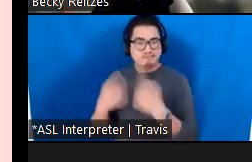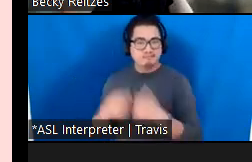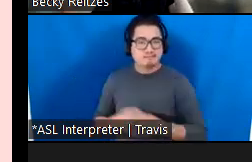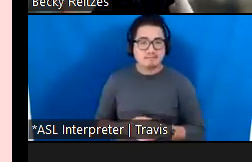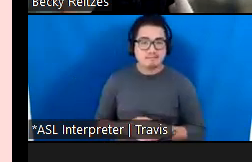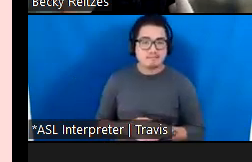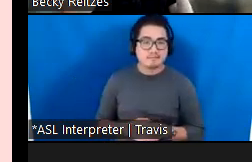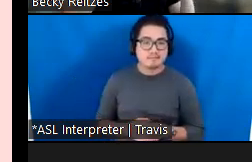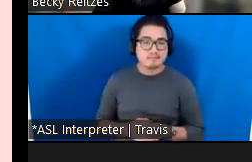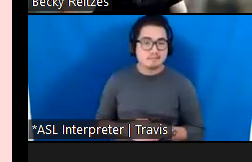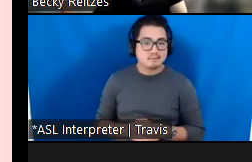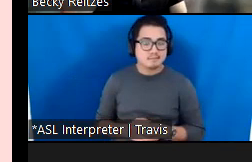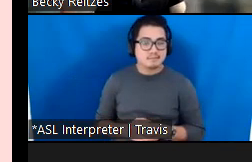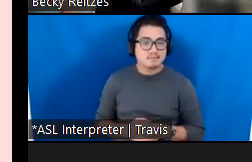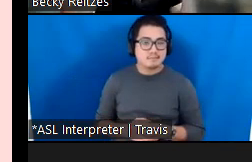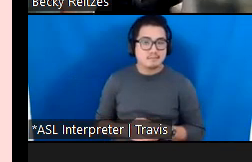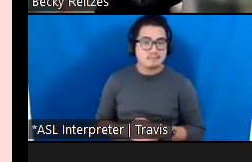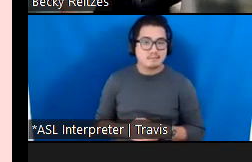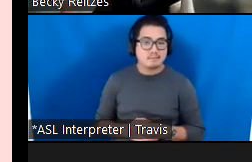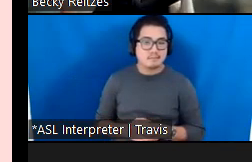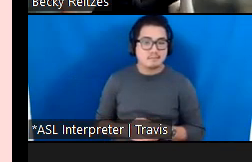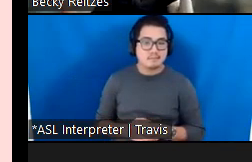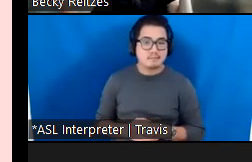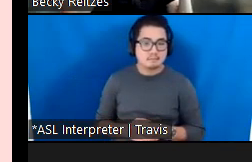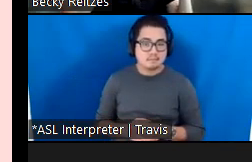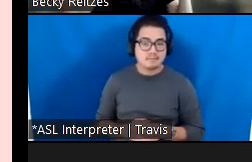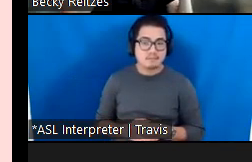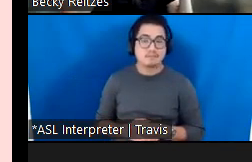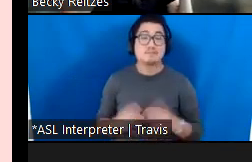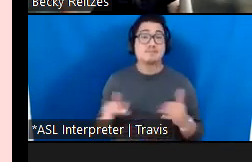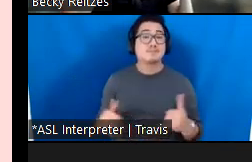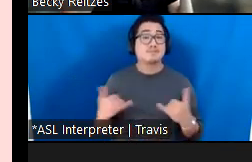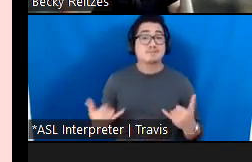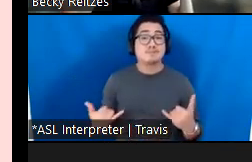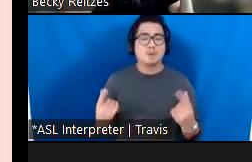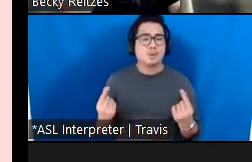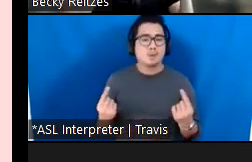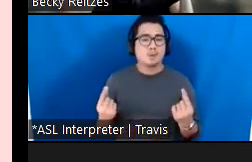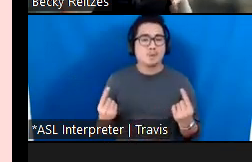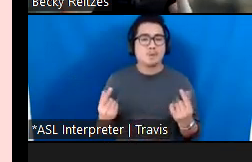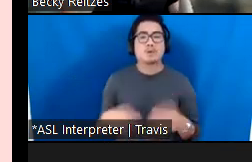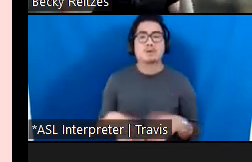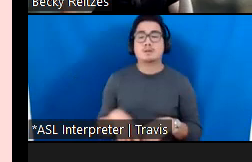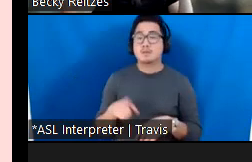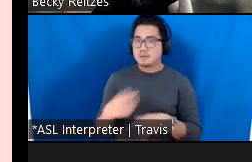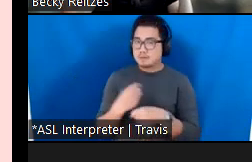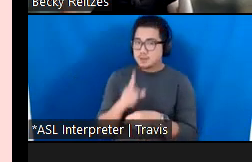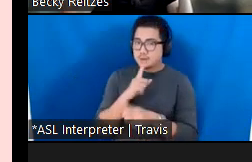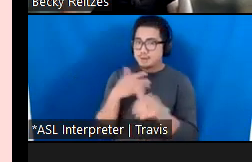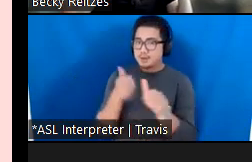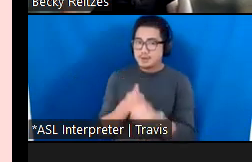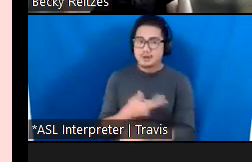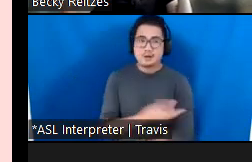to find out about like routine childhood vaccinations and for your low-cost vaccination clinics, the website